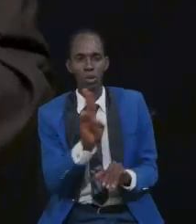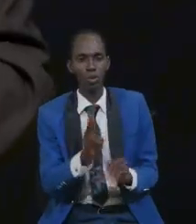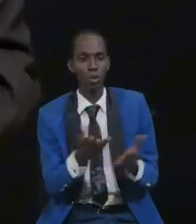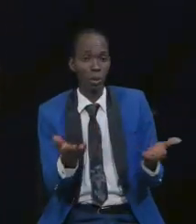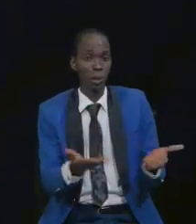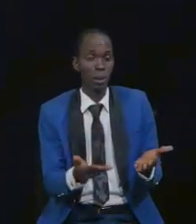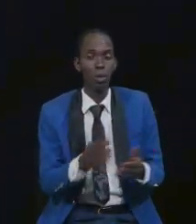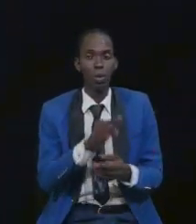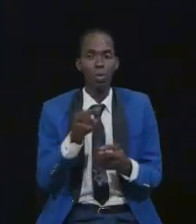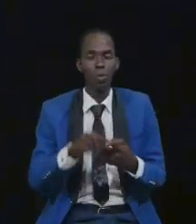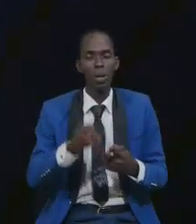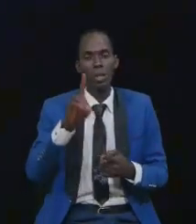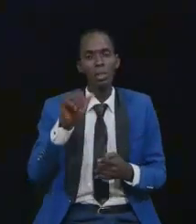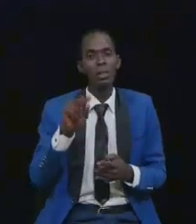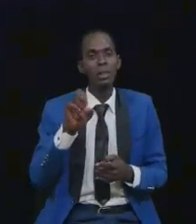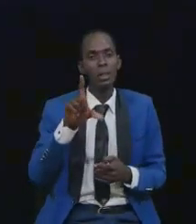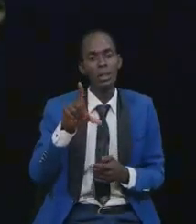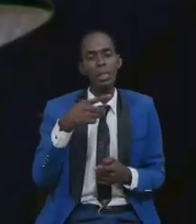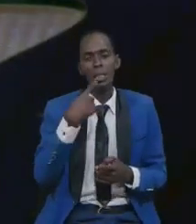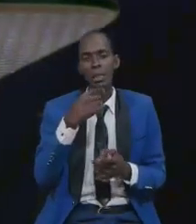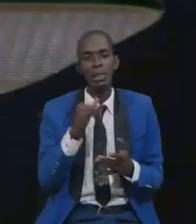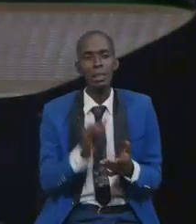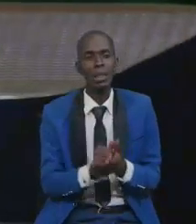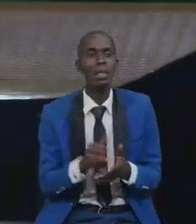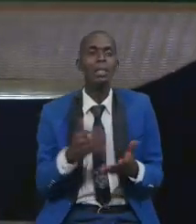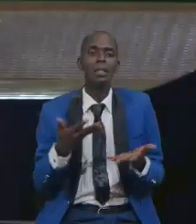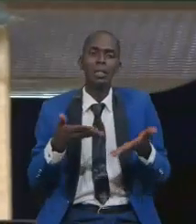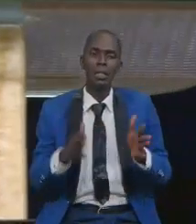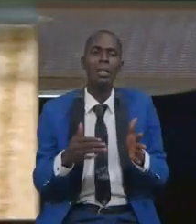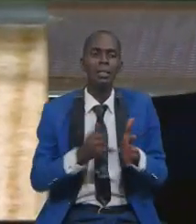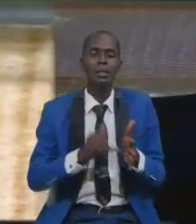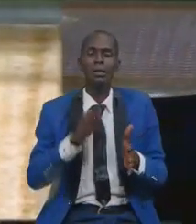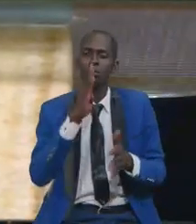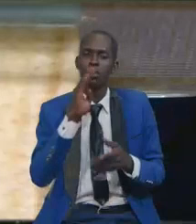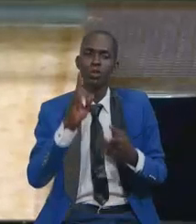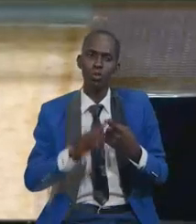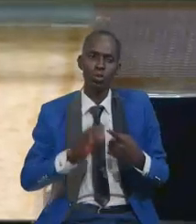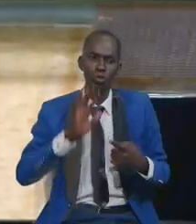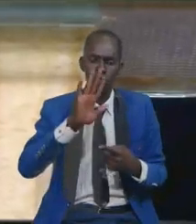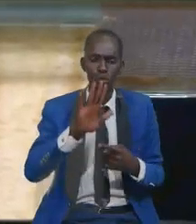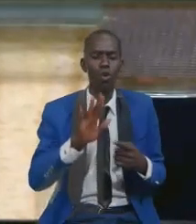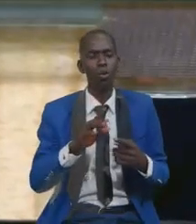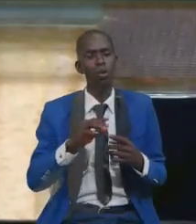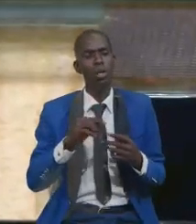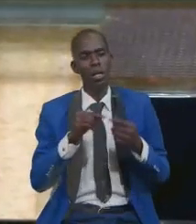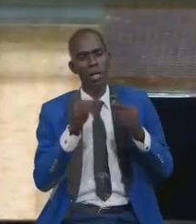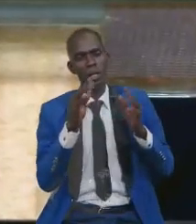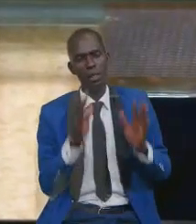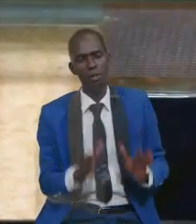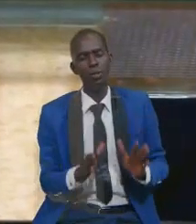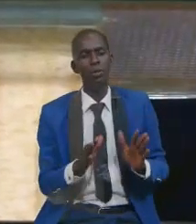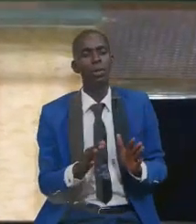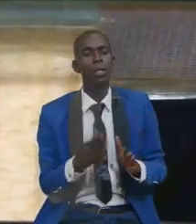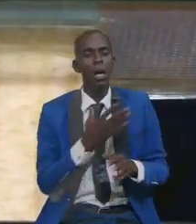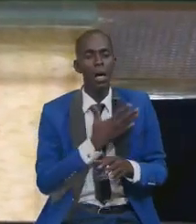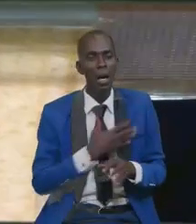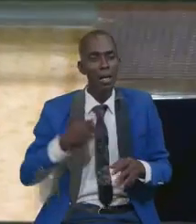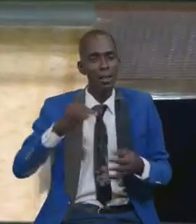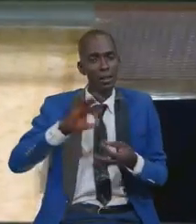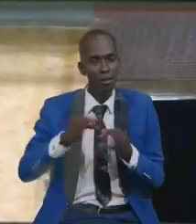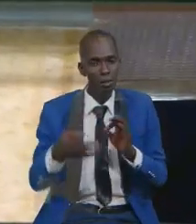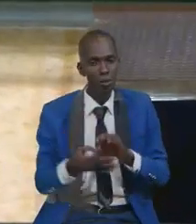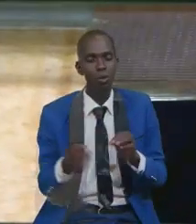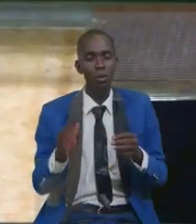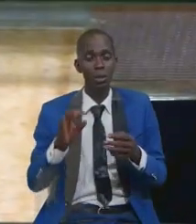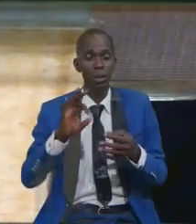And it says, and to them that hate thee, and the interpretation thereof to thine enemies.